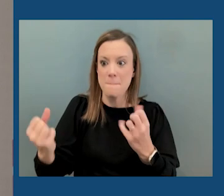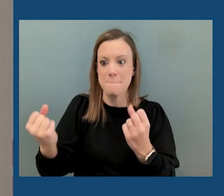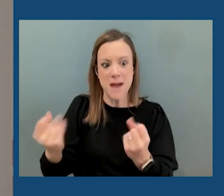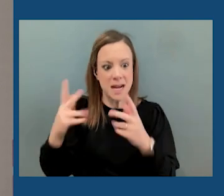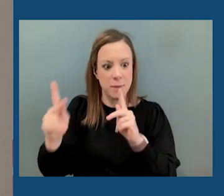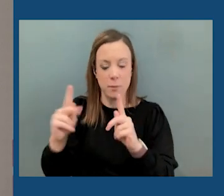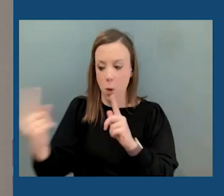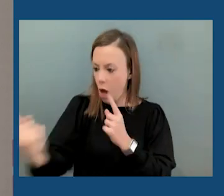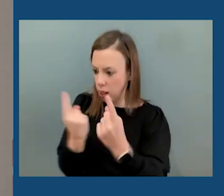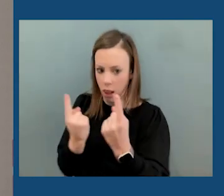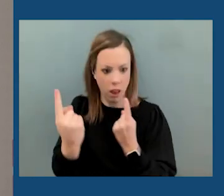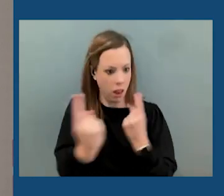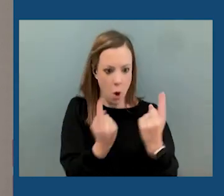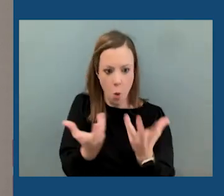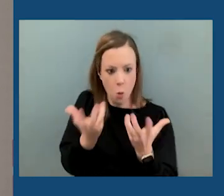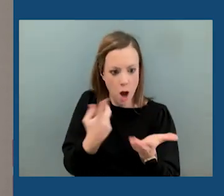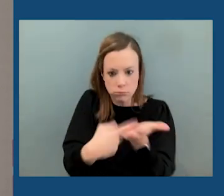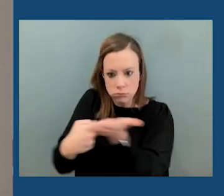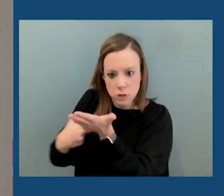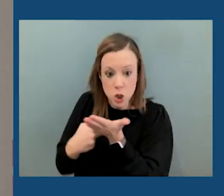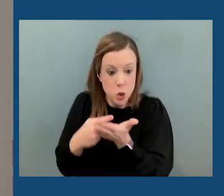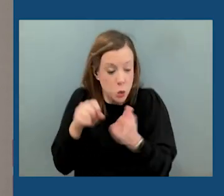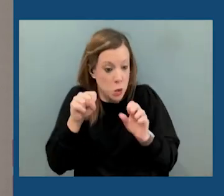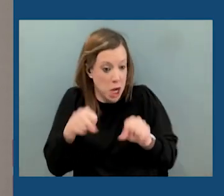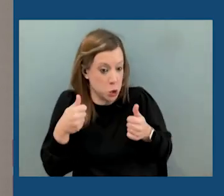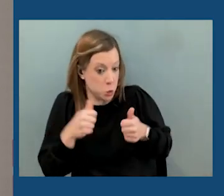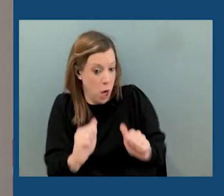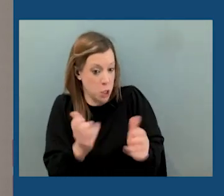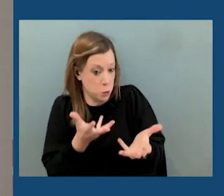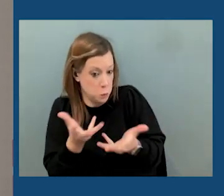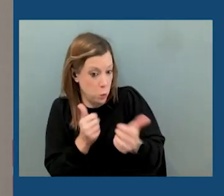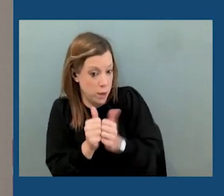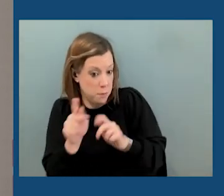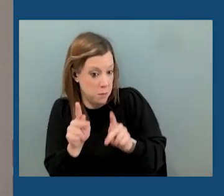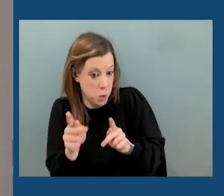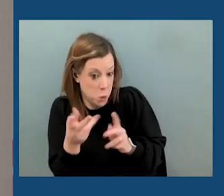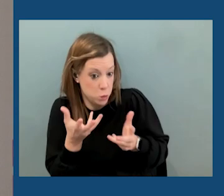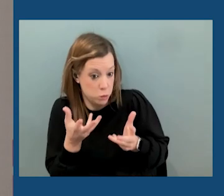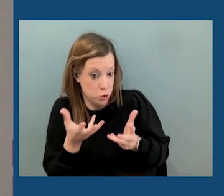can try to talk to the people who don't want to talk to you.